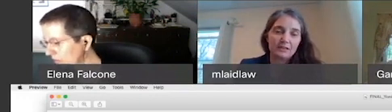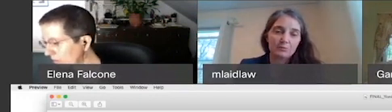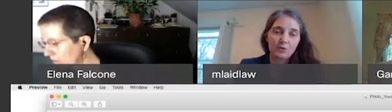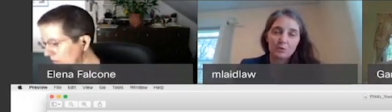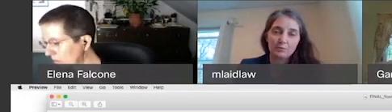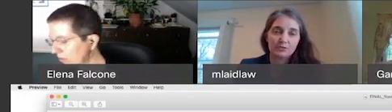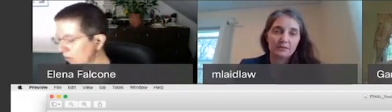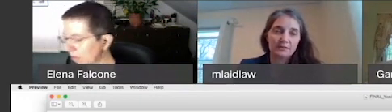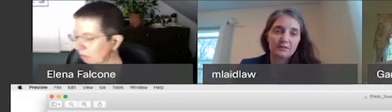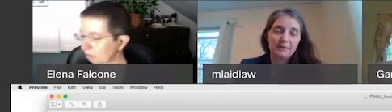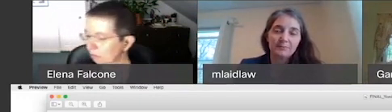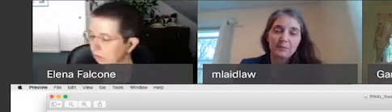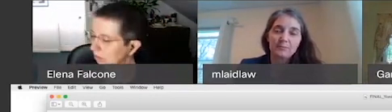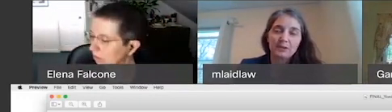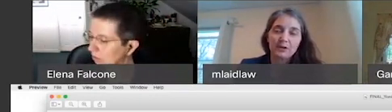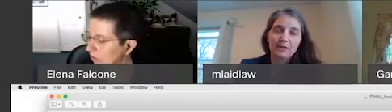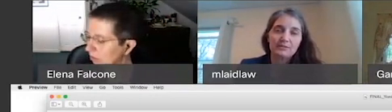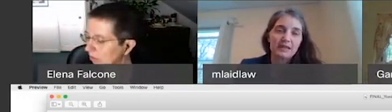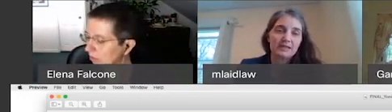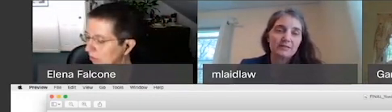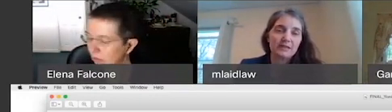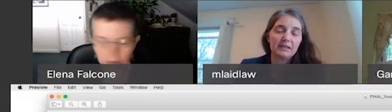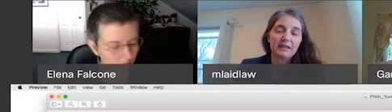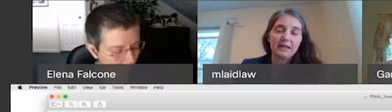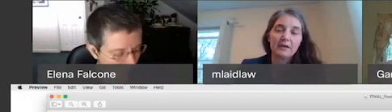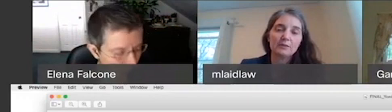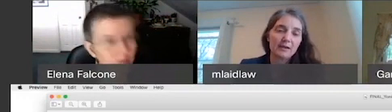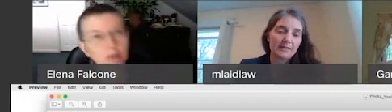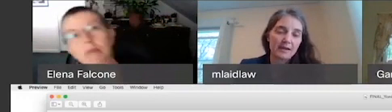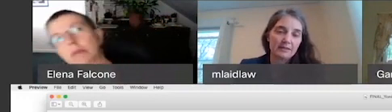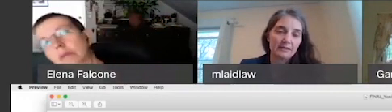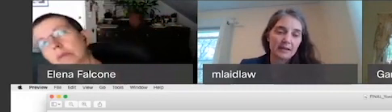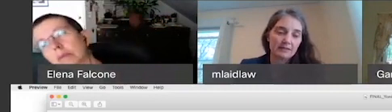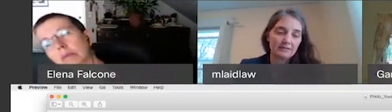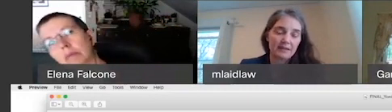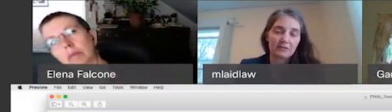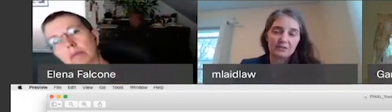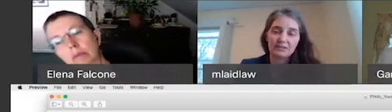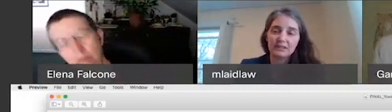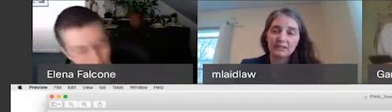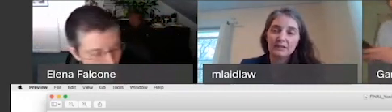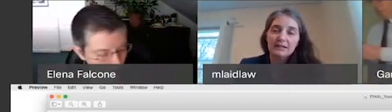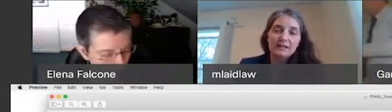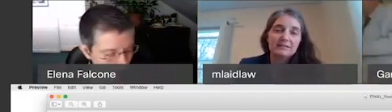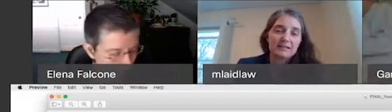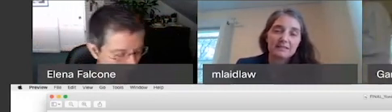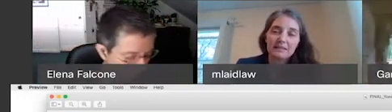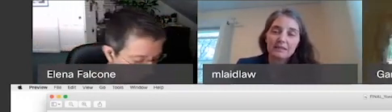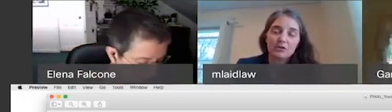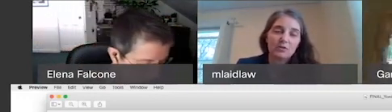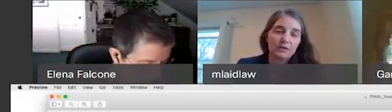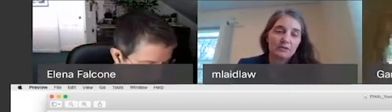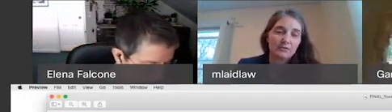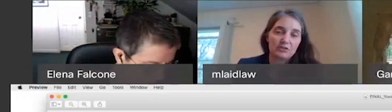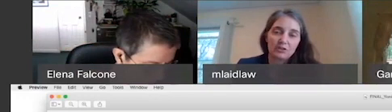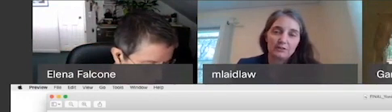in a revocable trust, because anything held by that trustee doesn't need